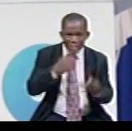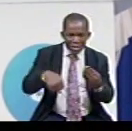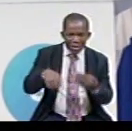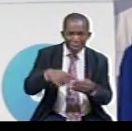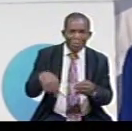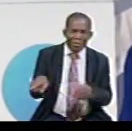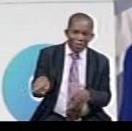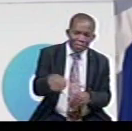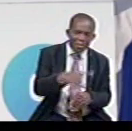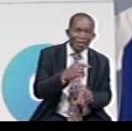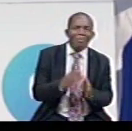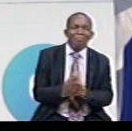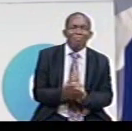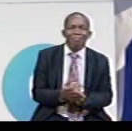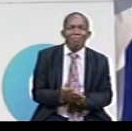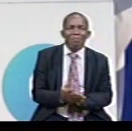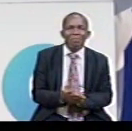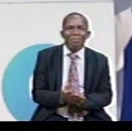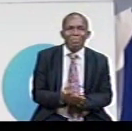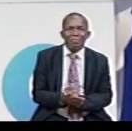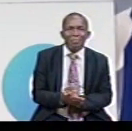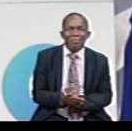evil.